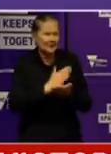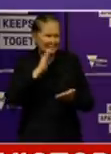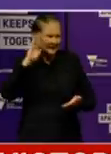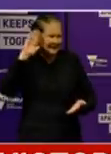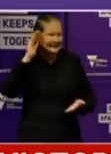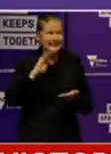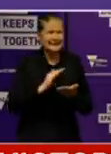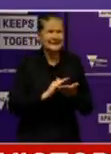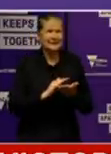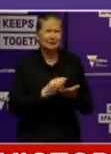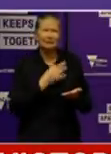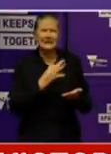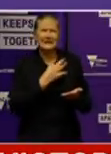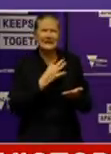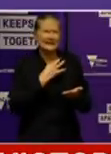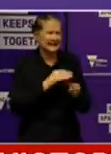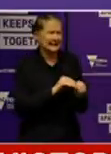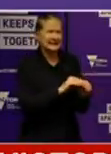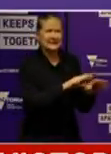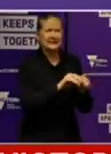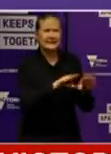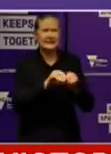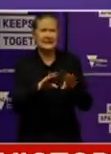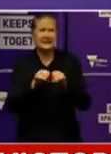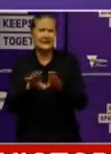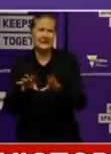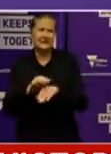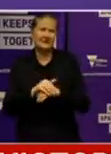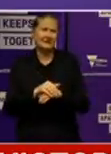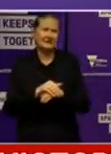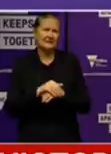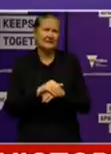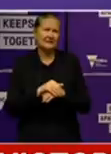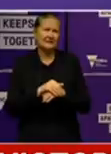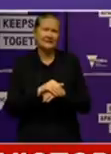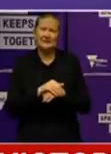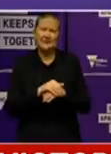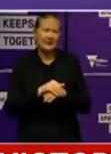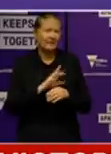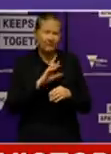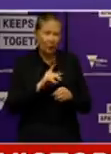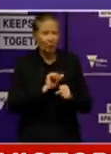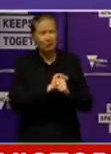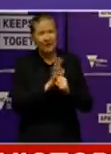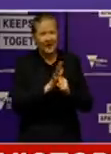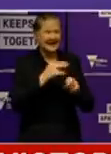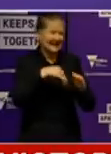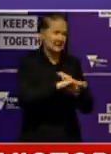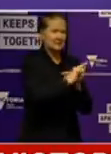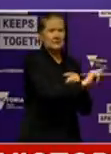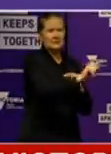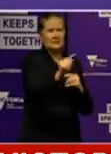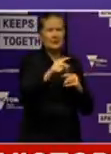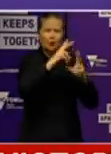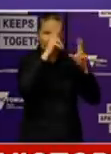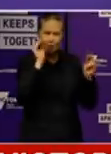to minimise the risk of further spread of this virus in our aged care facilities. We know that